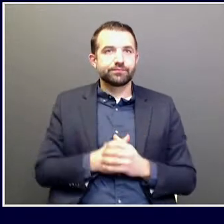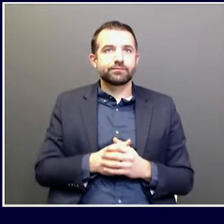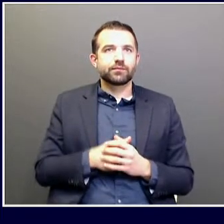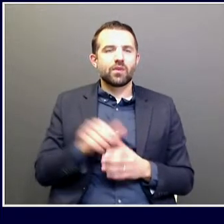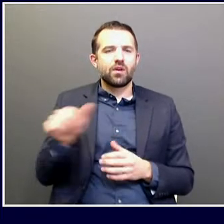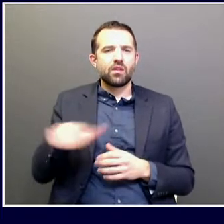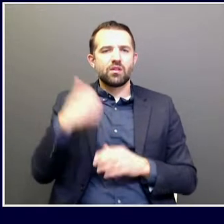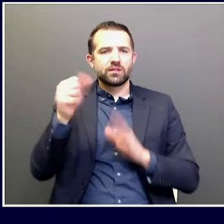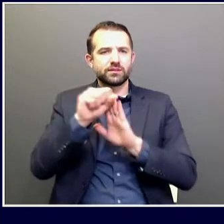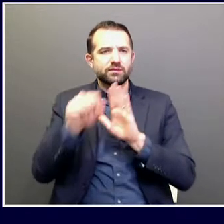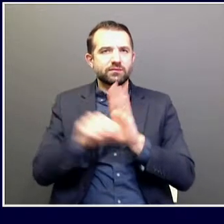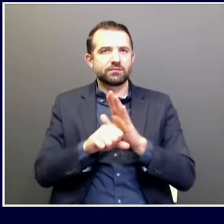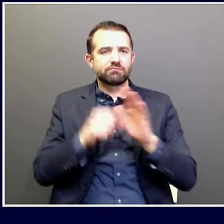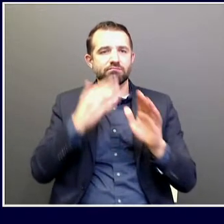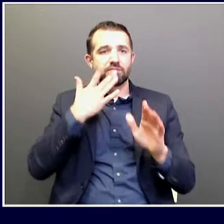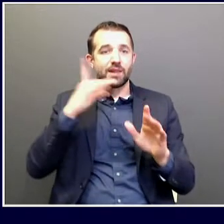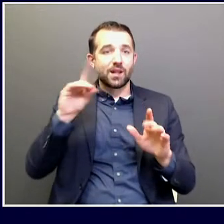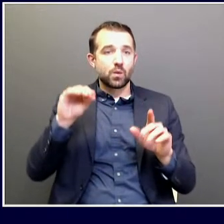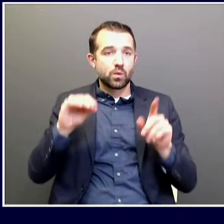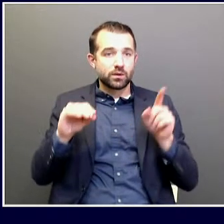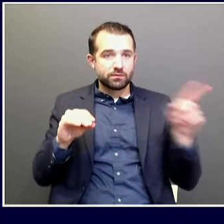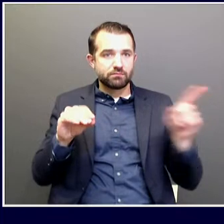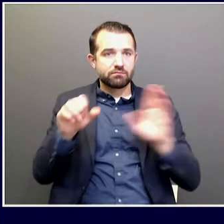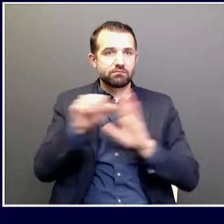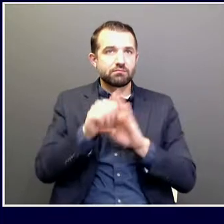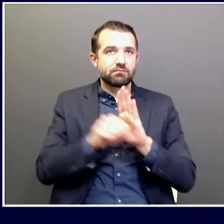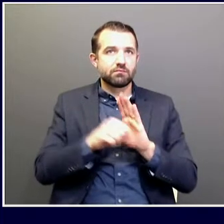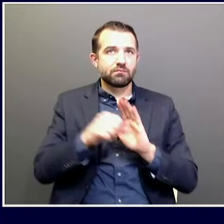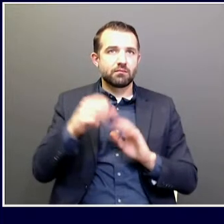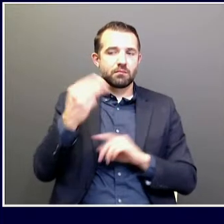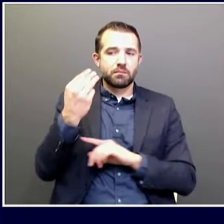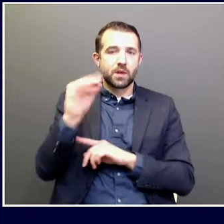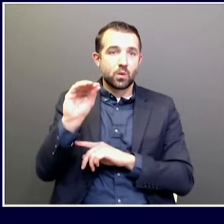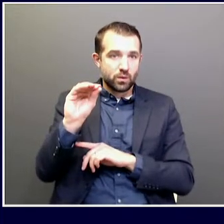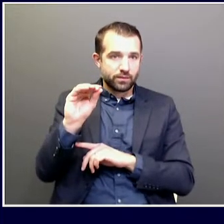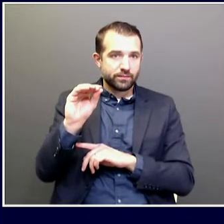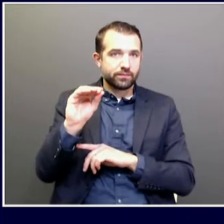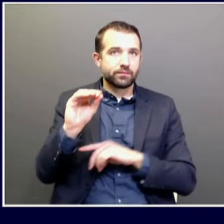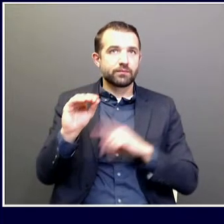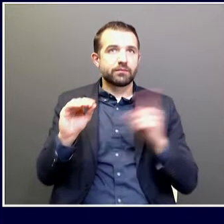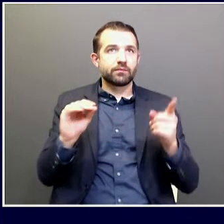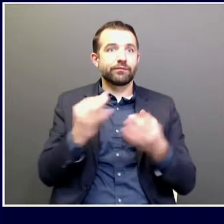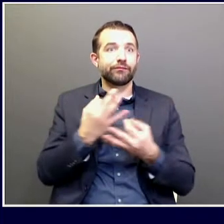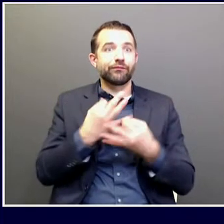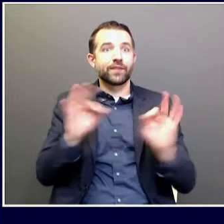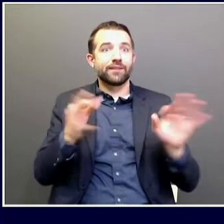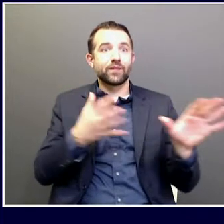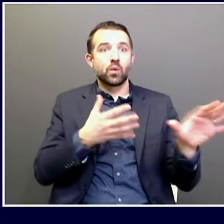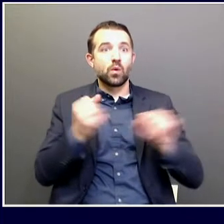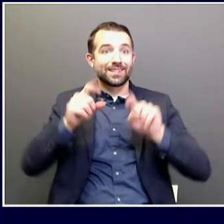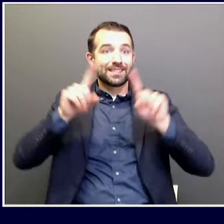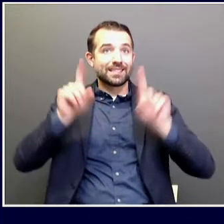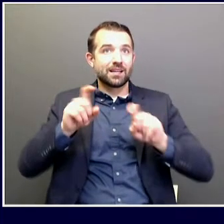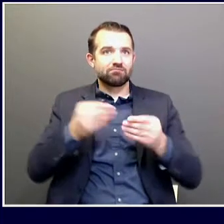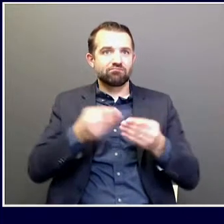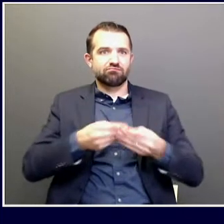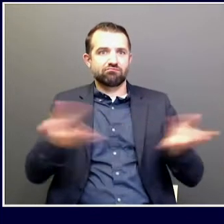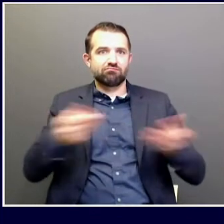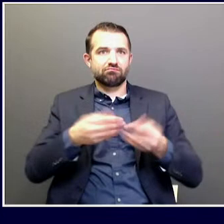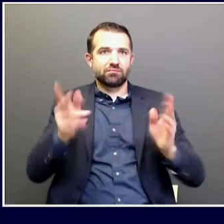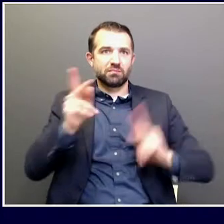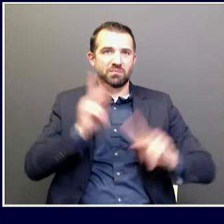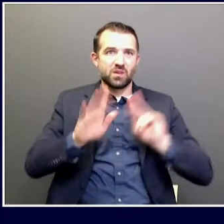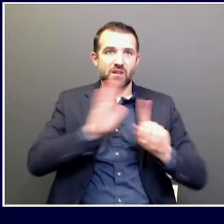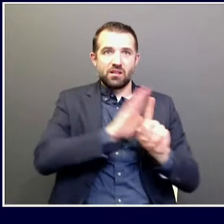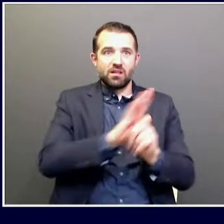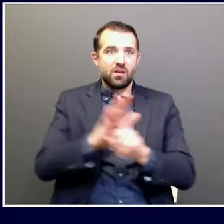and Missouri, have delivered free rapid tests to people's homes. And is Maine considering doing anything like that to support